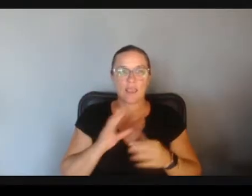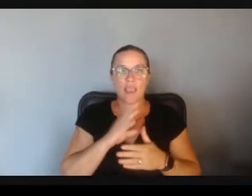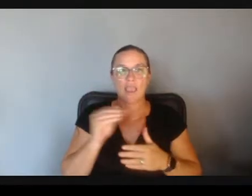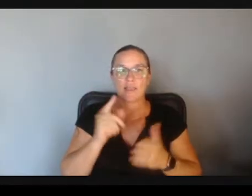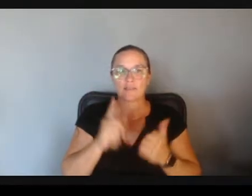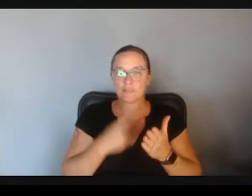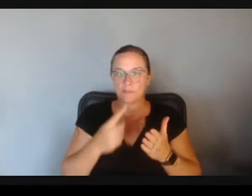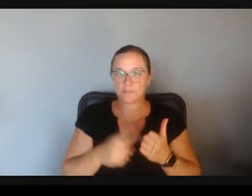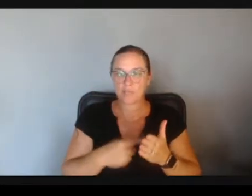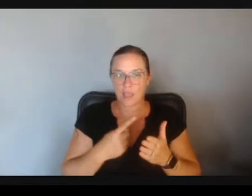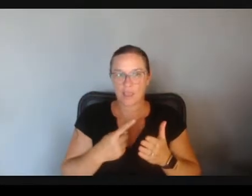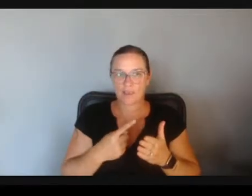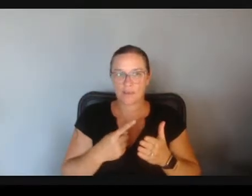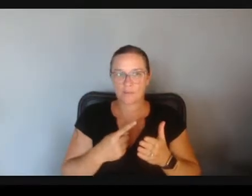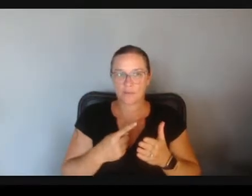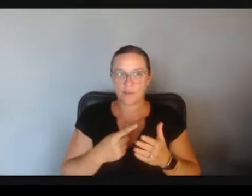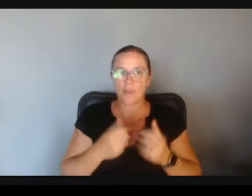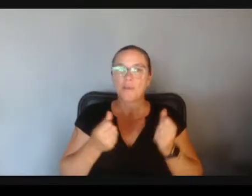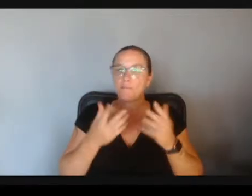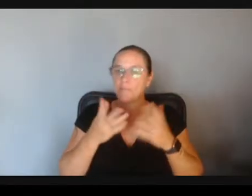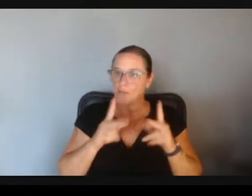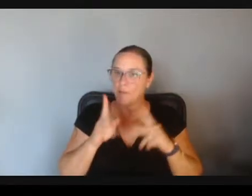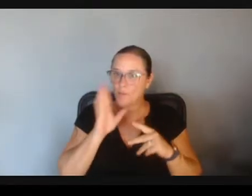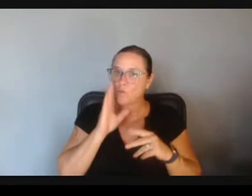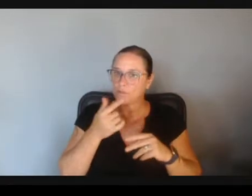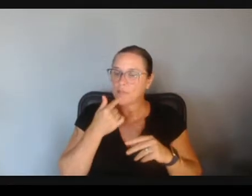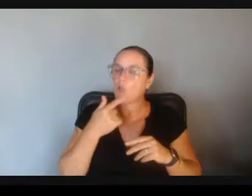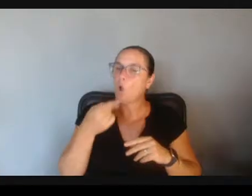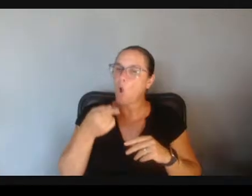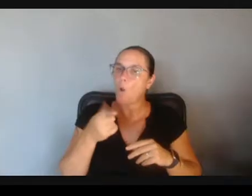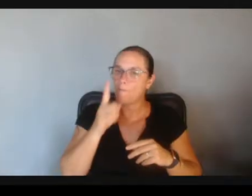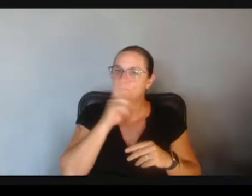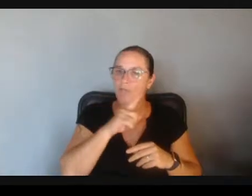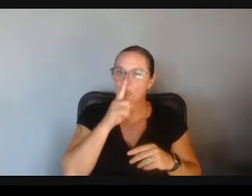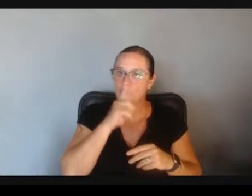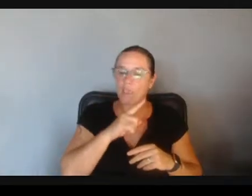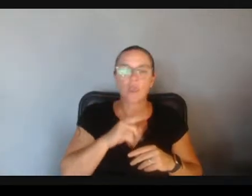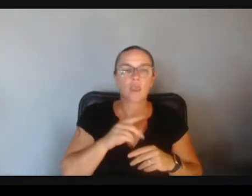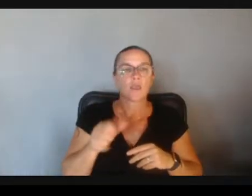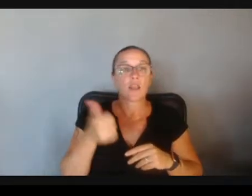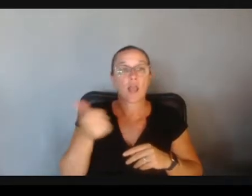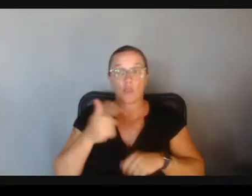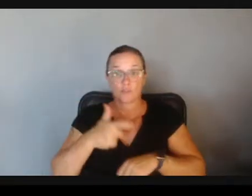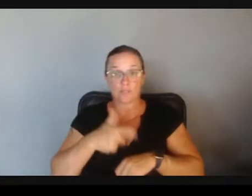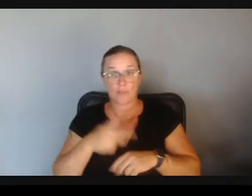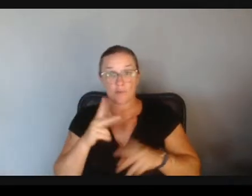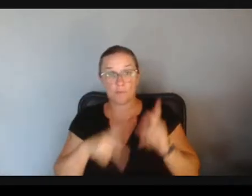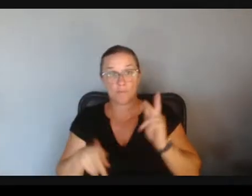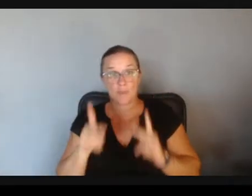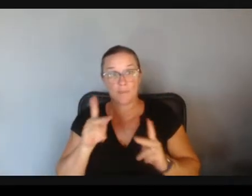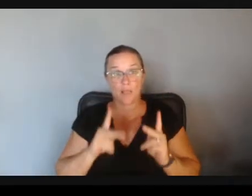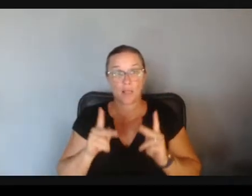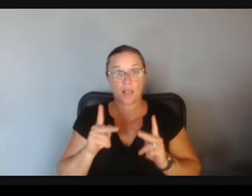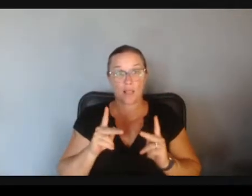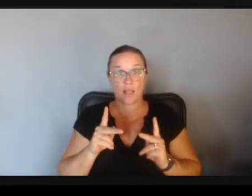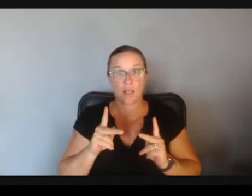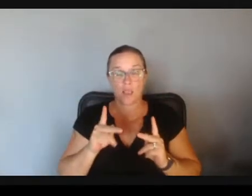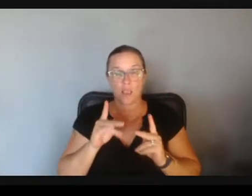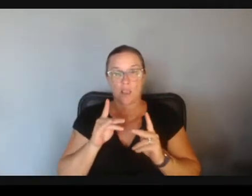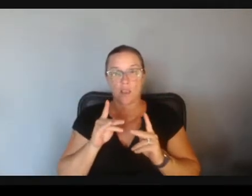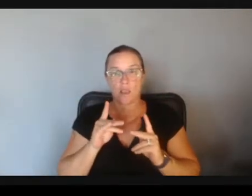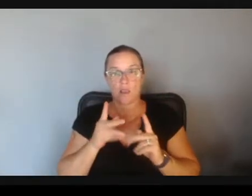sometimes there's a good run of people commenting that this is fake, and other times people are pulled in by